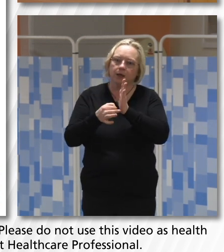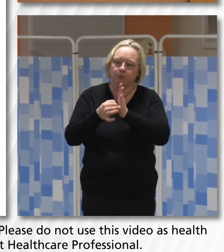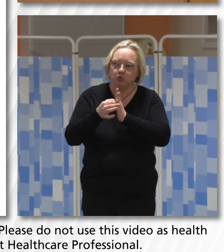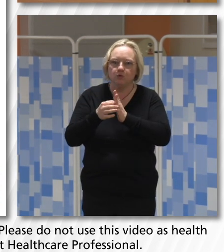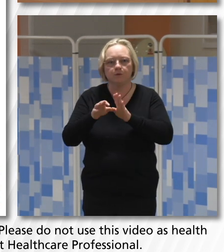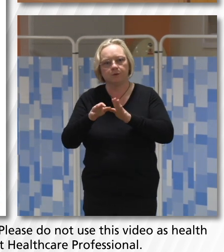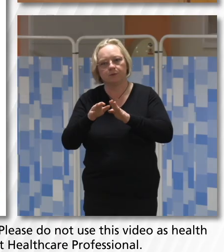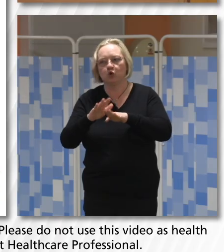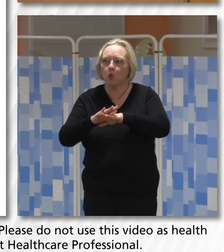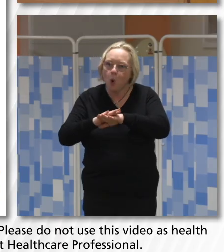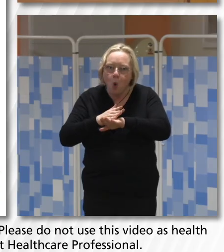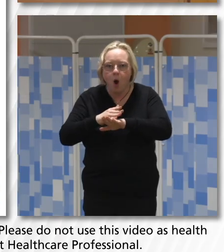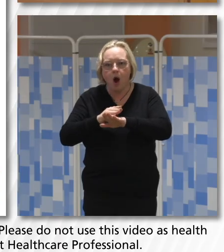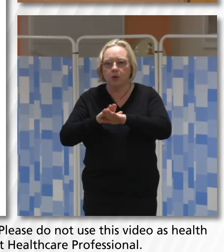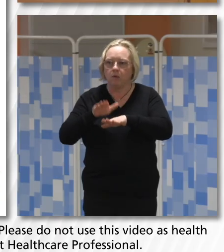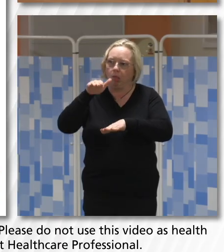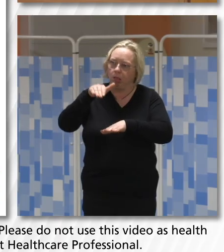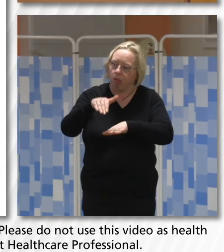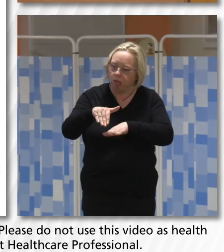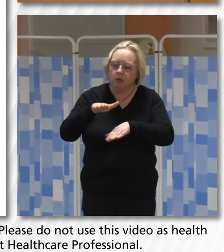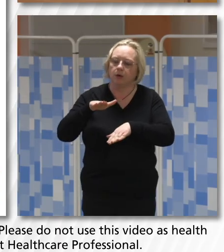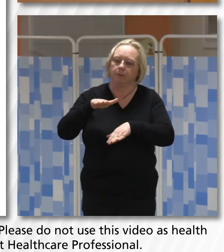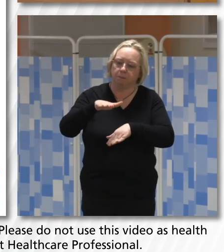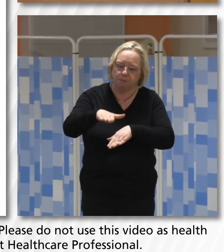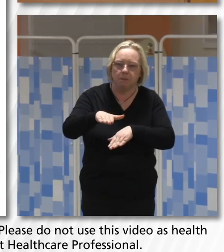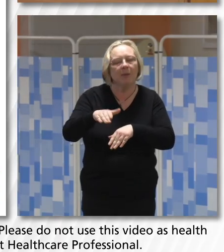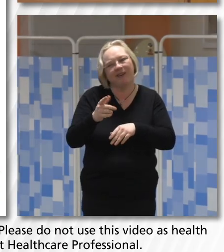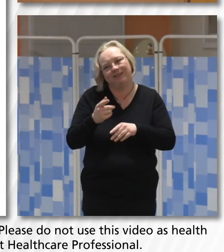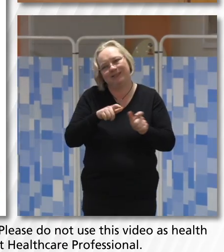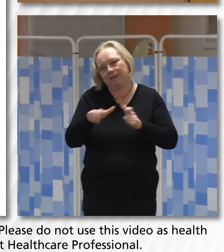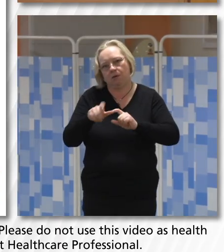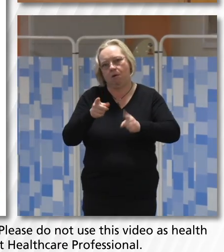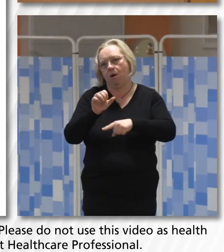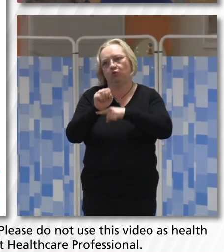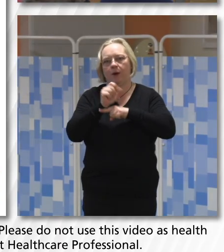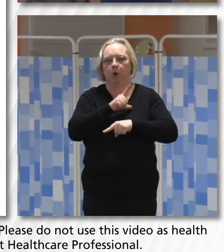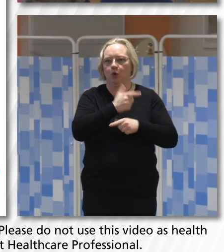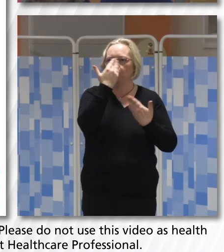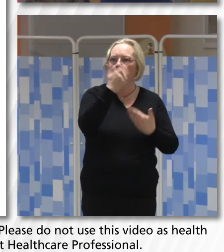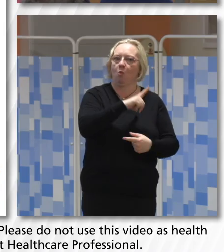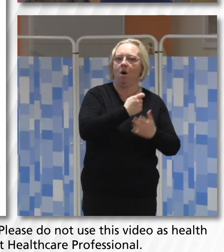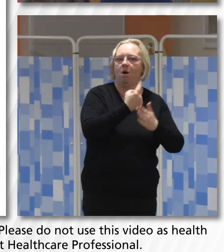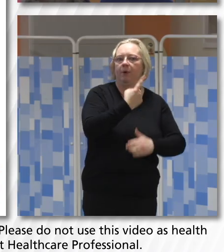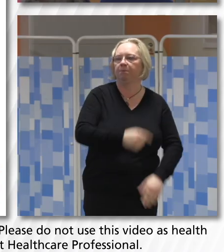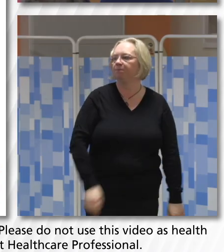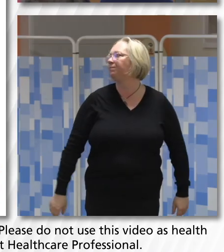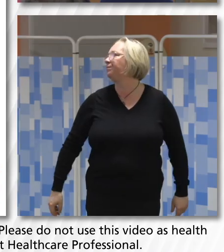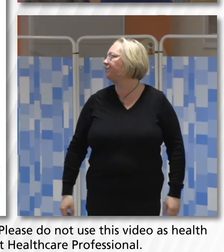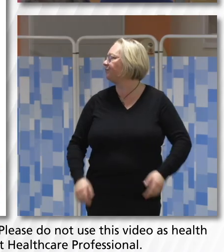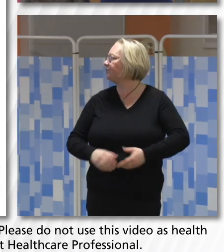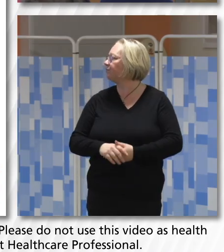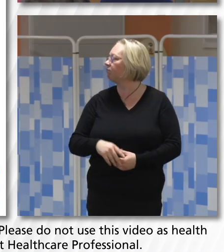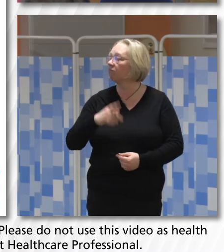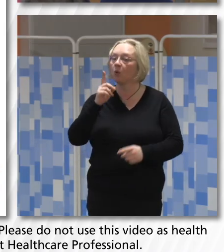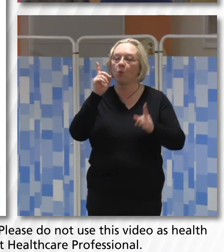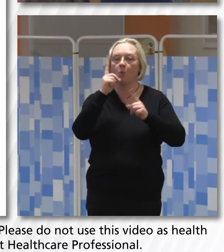condition. But until we know what causes it, we can't prevent it. So there are some things that could increase your risk